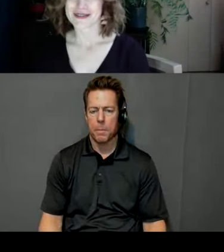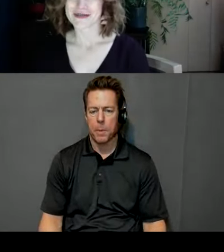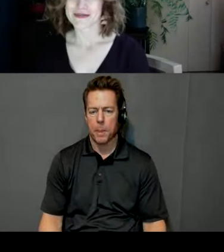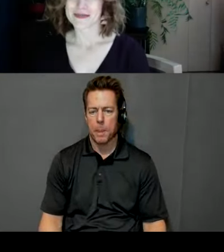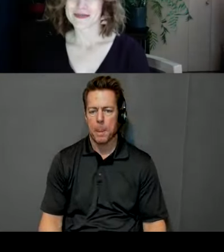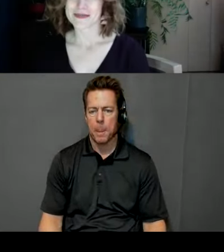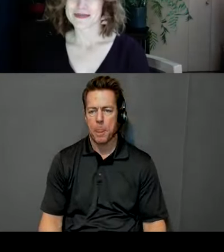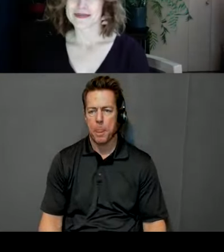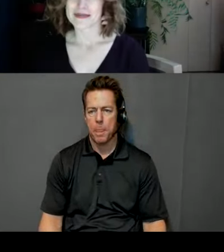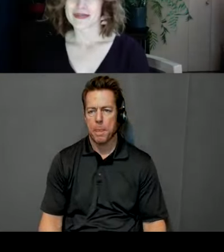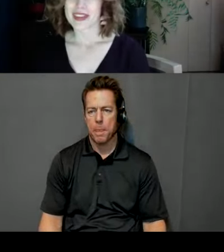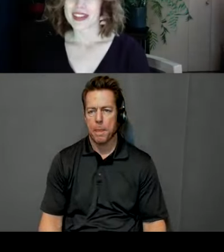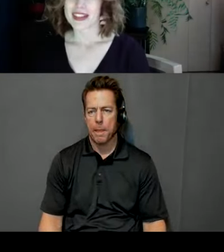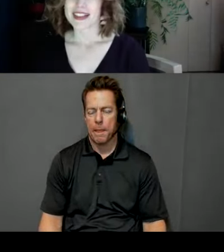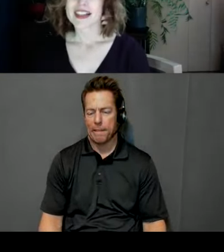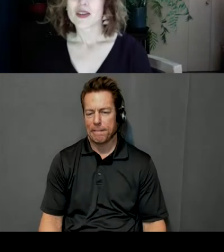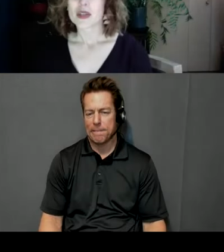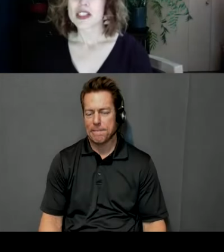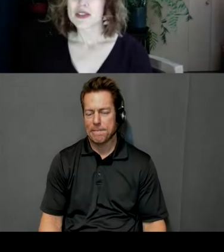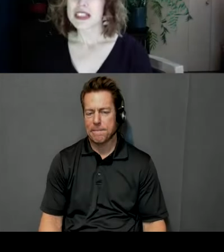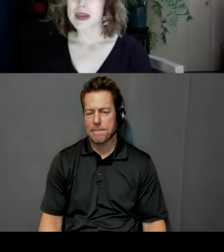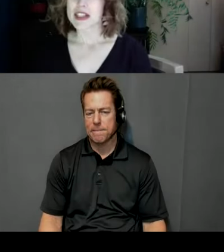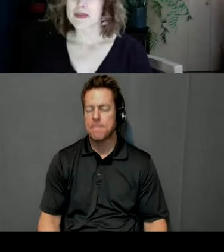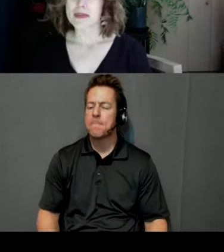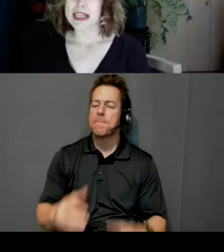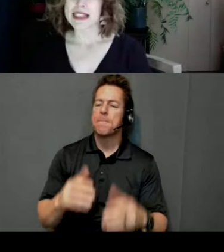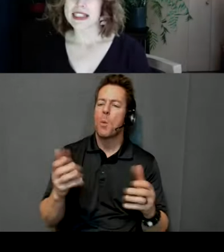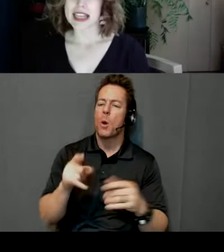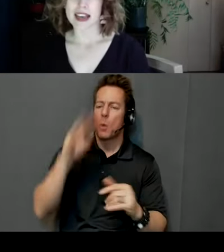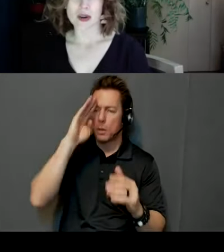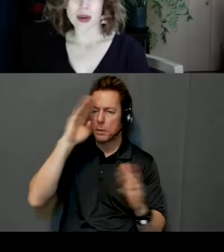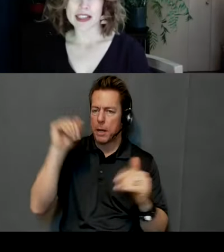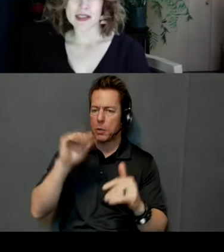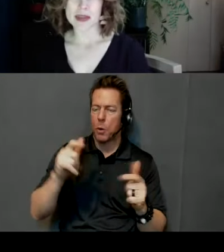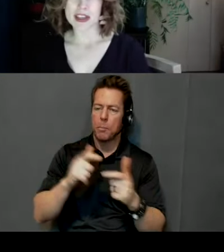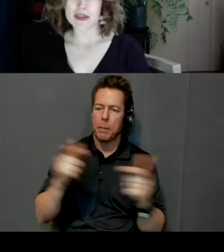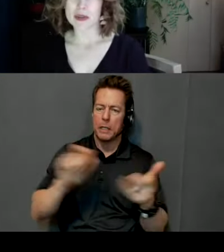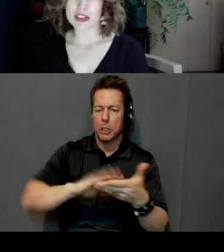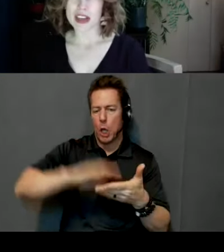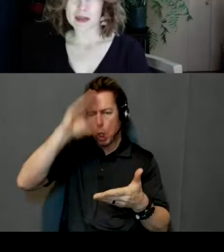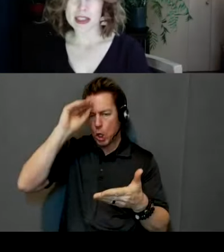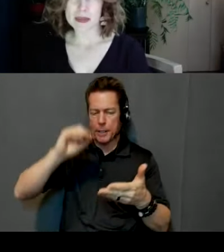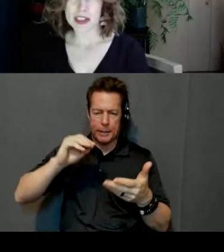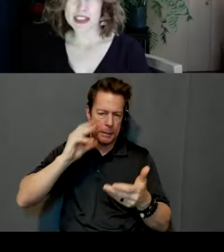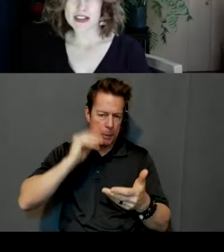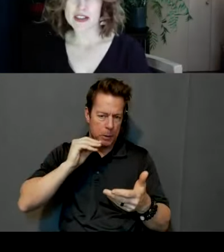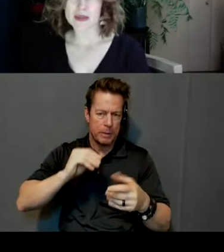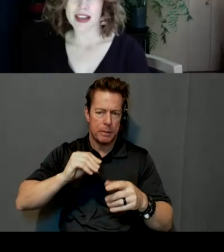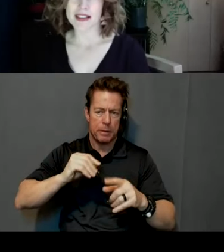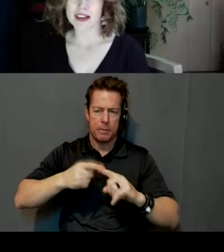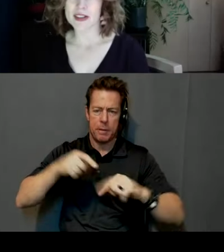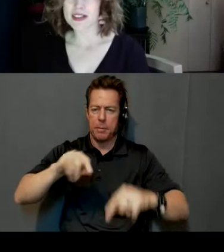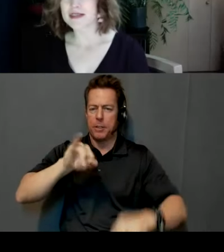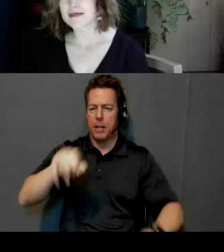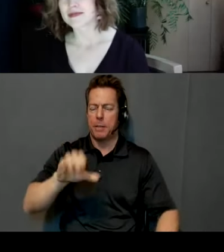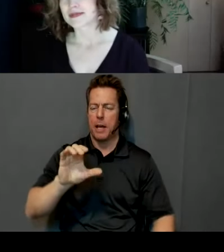Wait, what do you think? Can you say it again? I'm sorry. What do you expect your biggest takeaway to be from your time and experience at the James